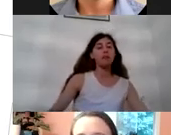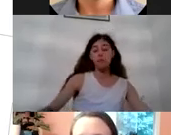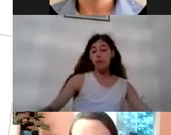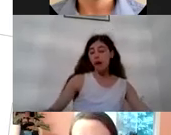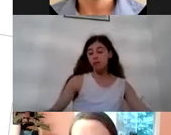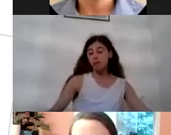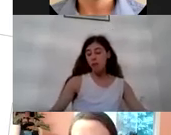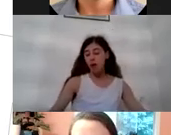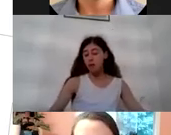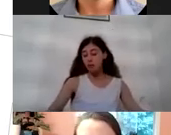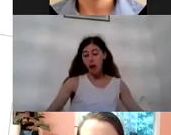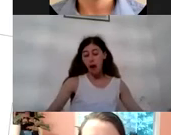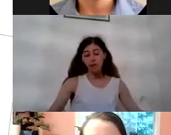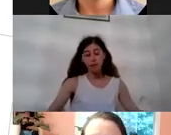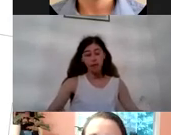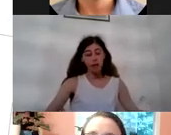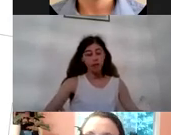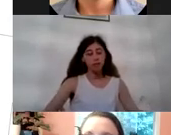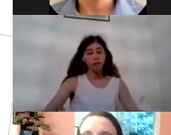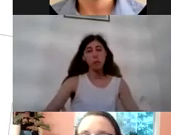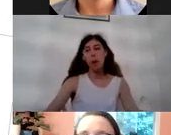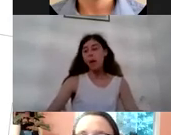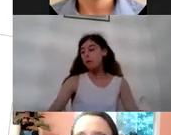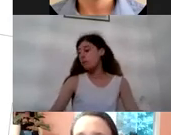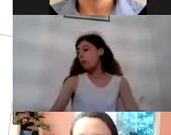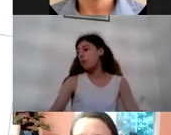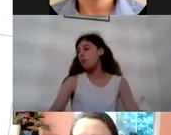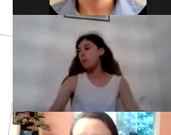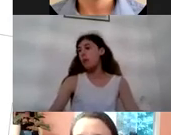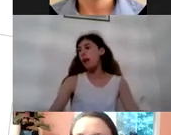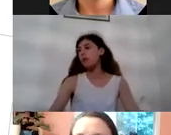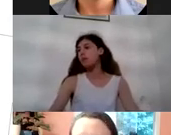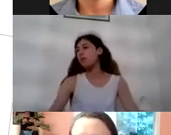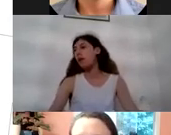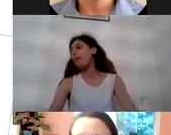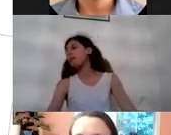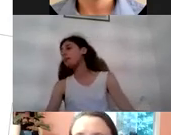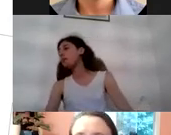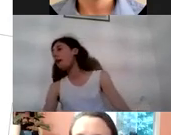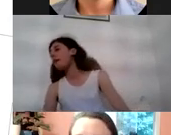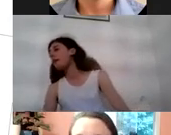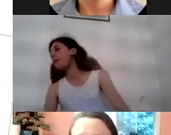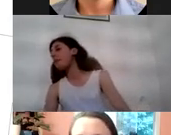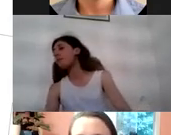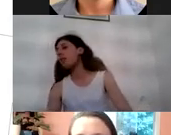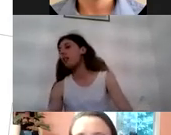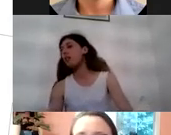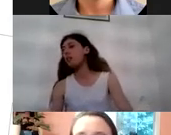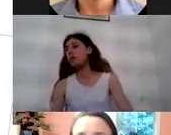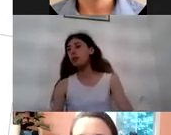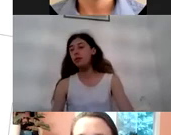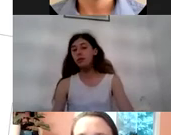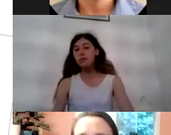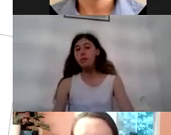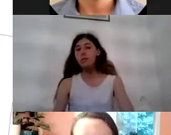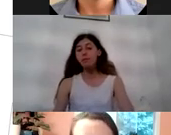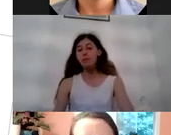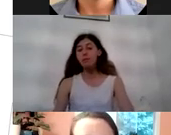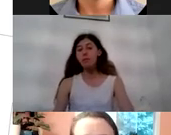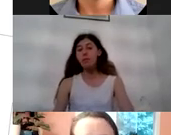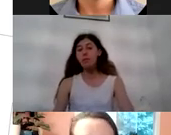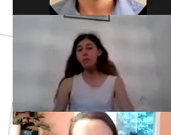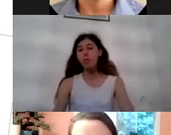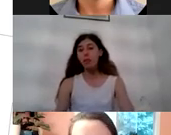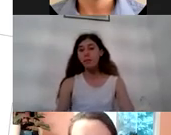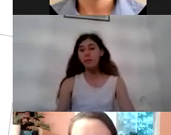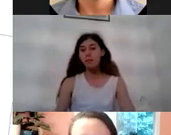toxic relationship. And so the participants first started talking about this within this